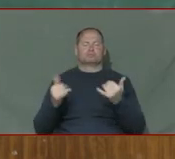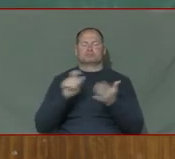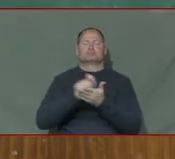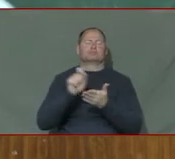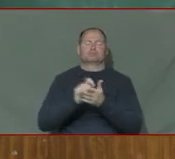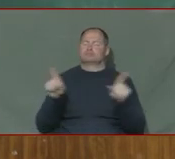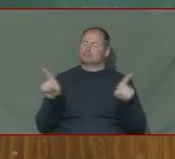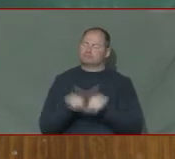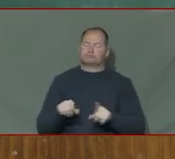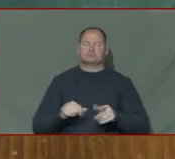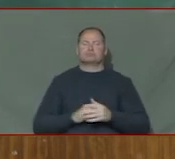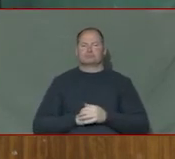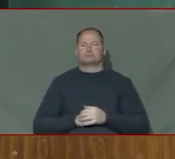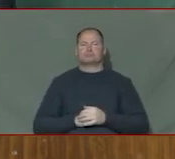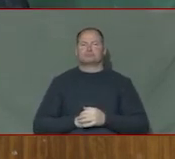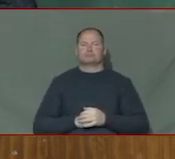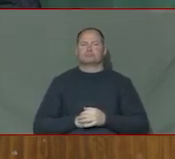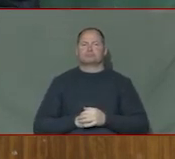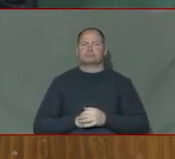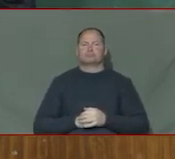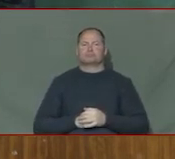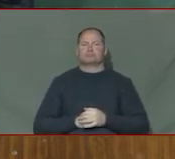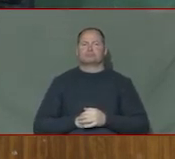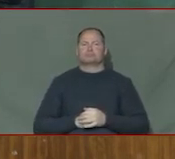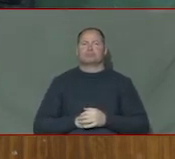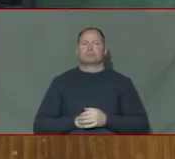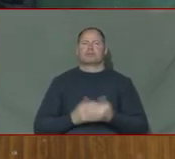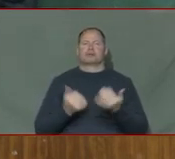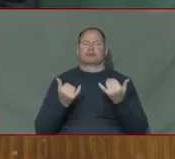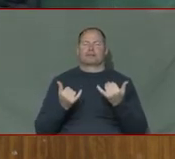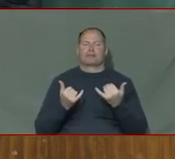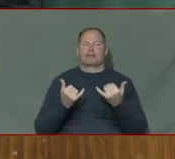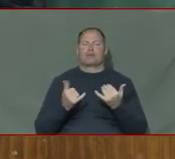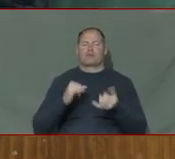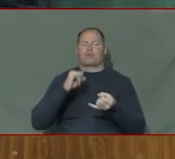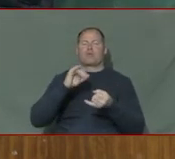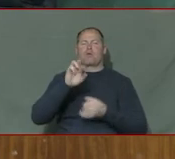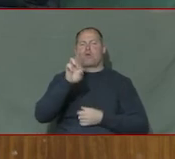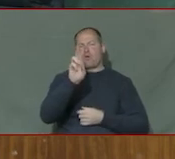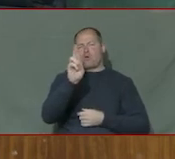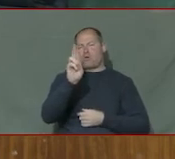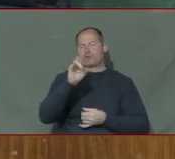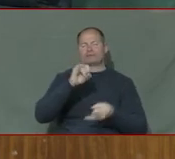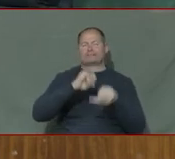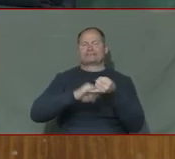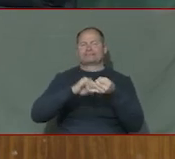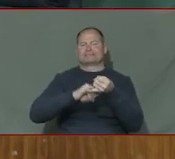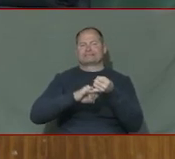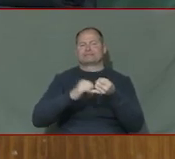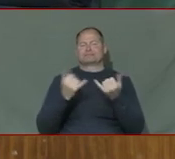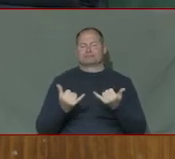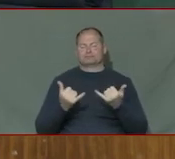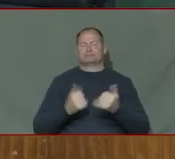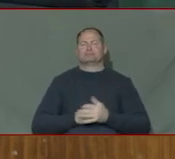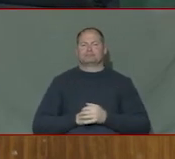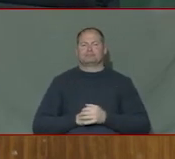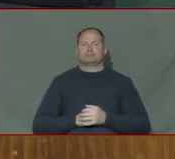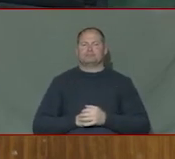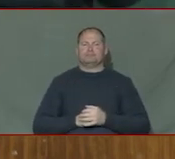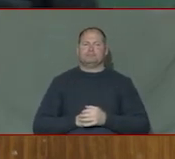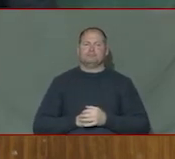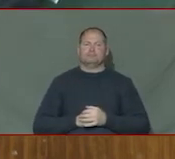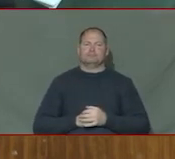correct? Now we're going to make r the subject of the formula. R bracket 4 minus pi is equal